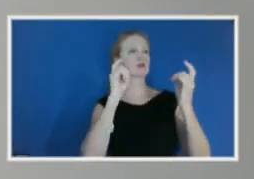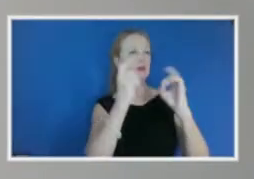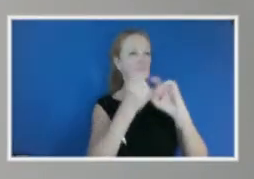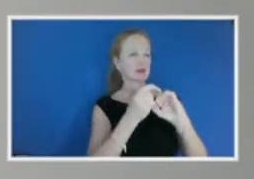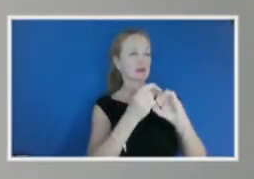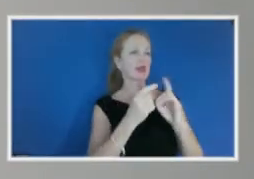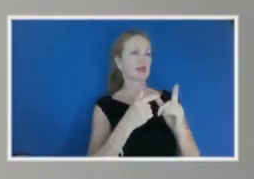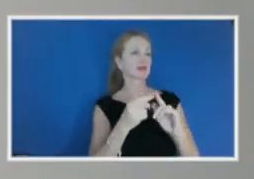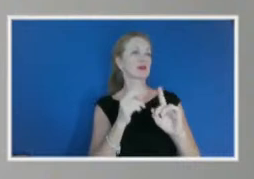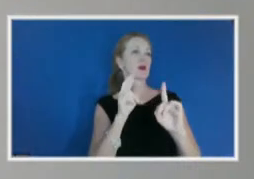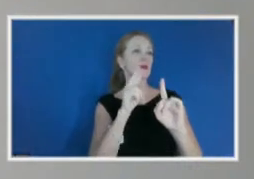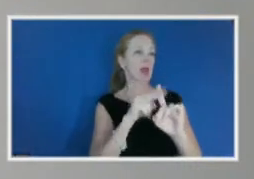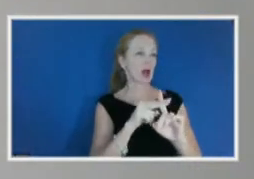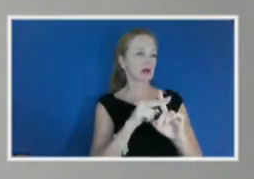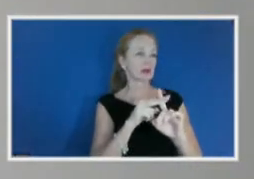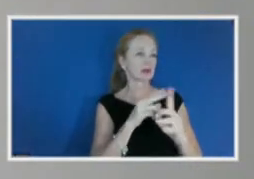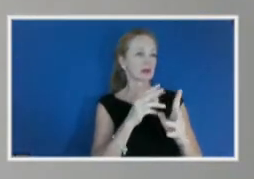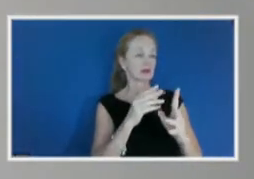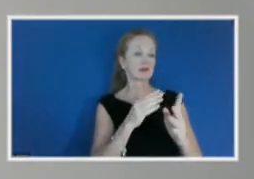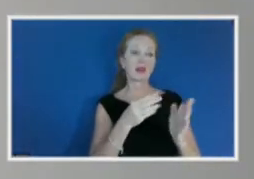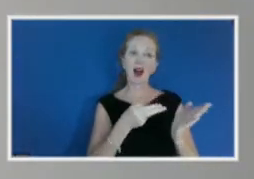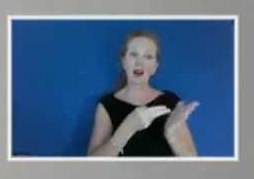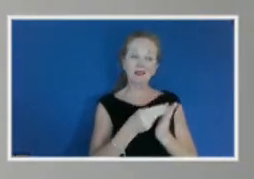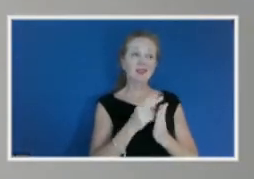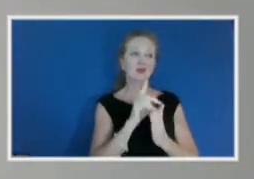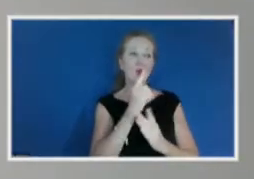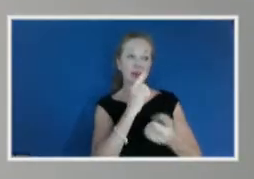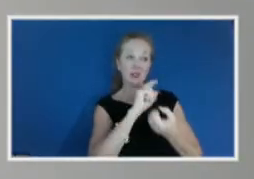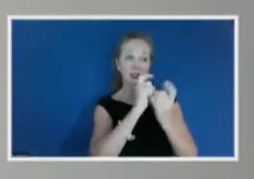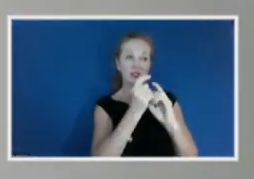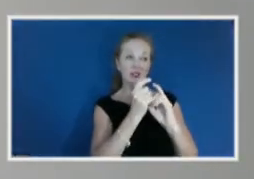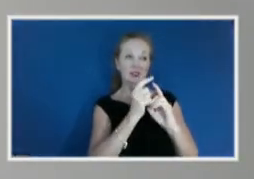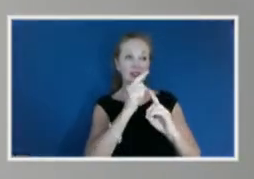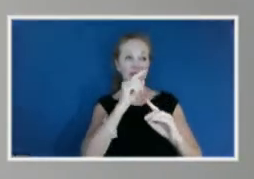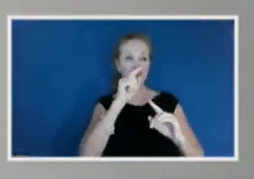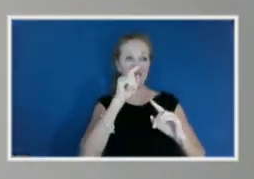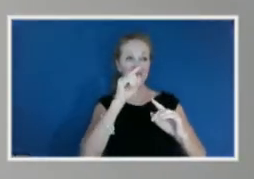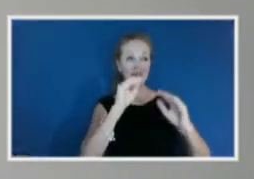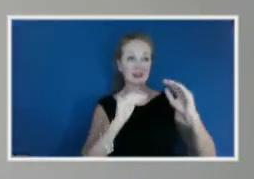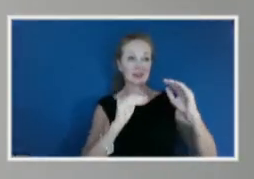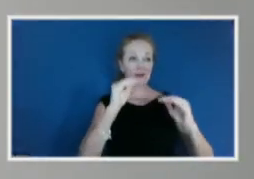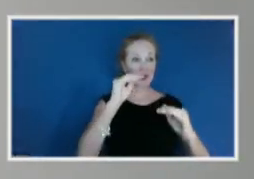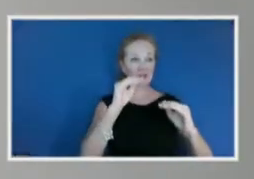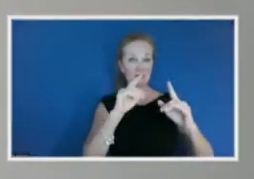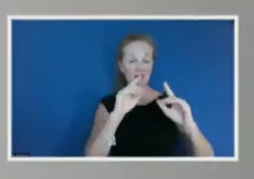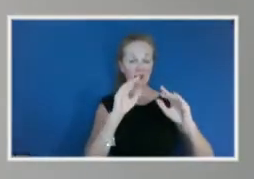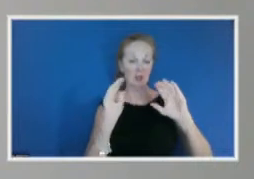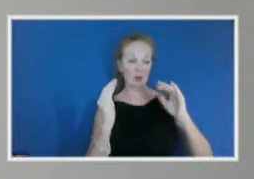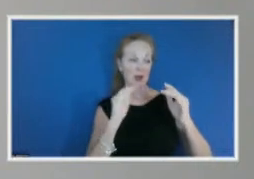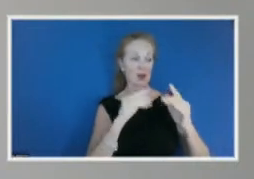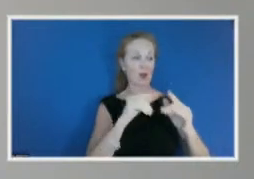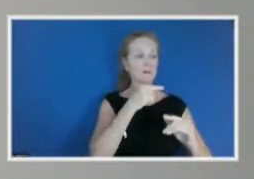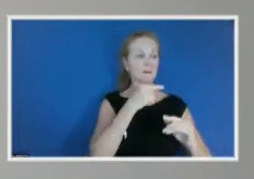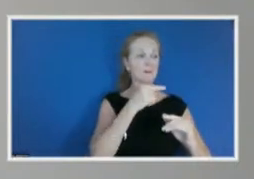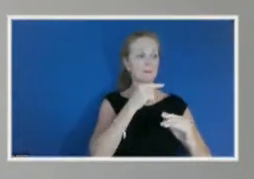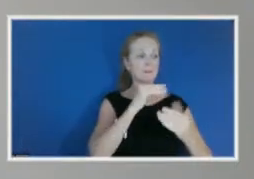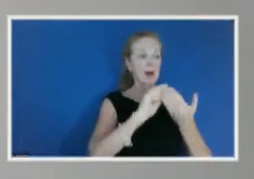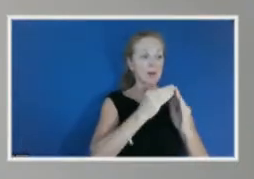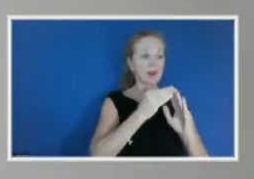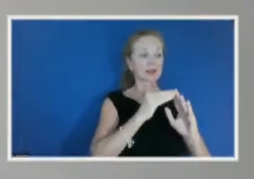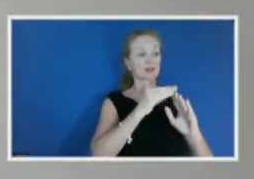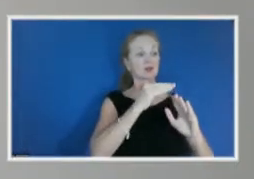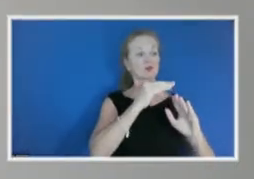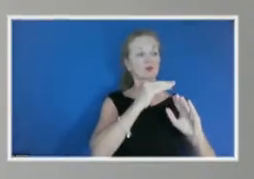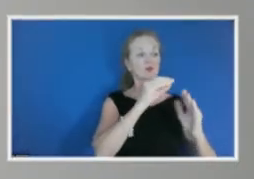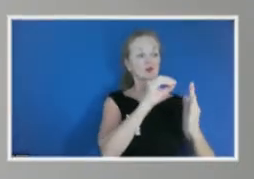frankly, one of the changes is going to be the differentiation between public records and public information. And public records is